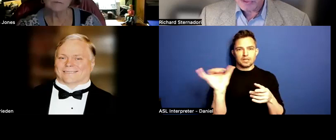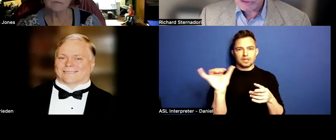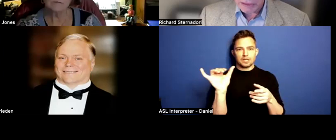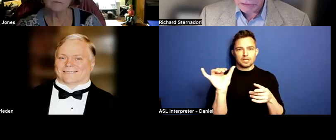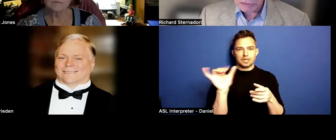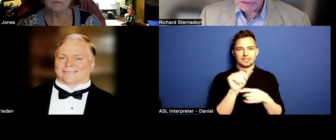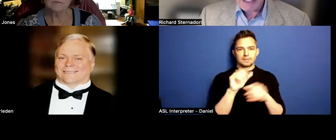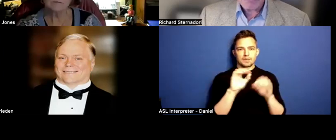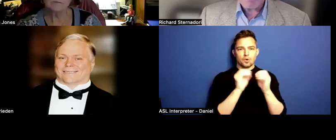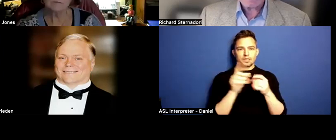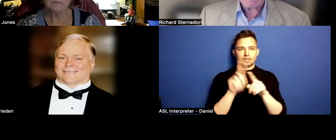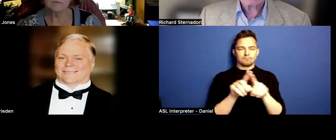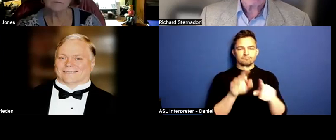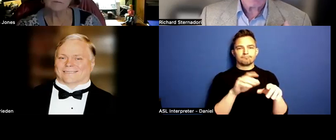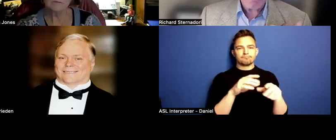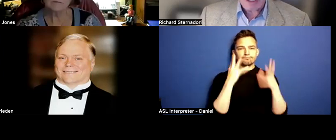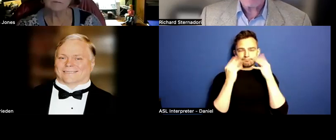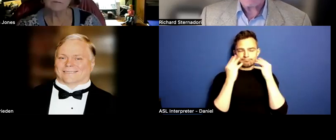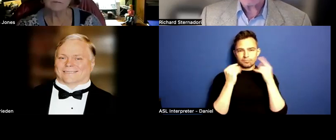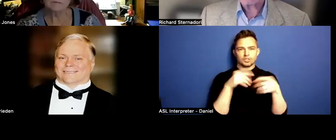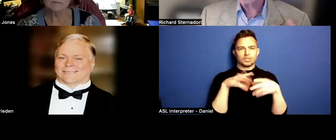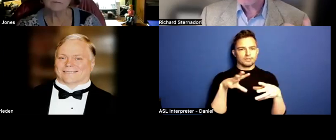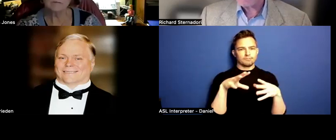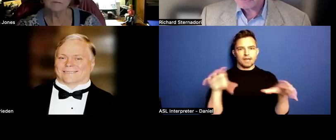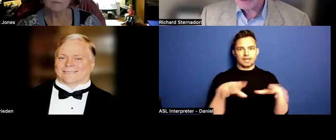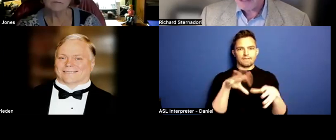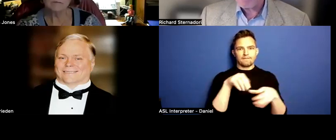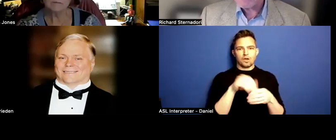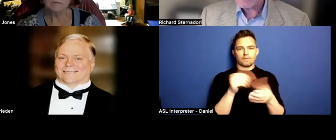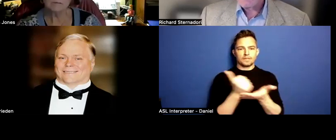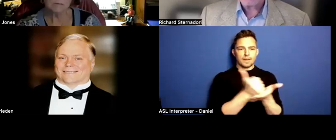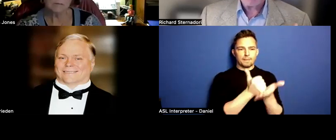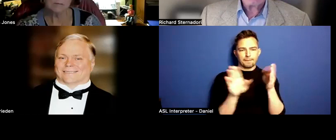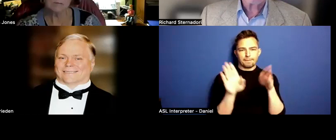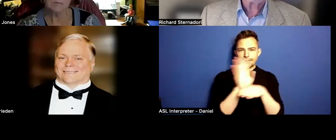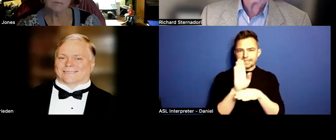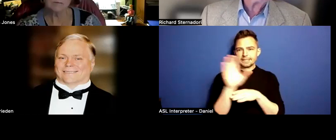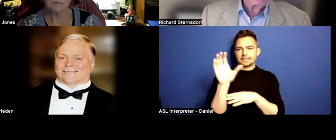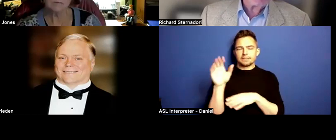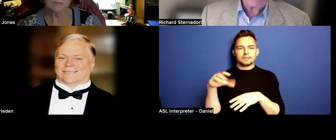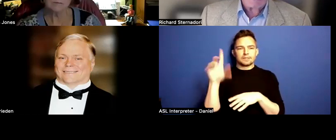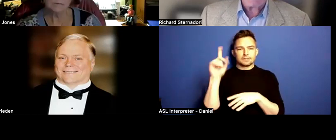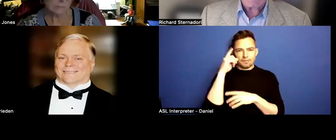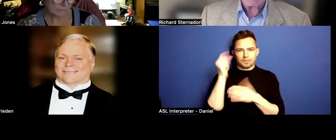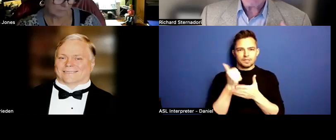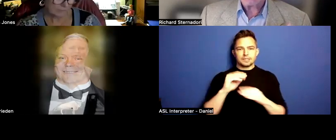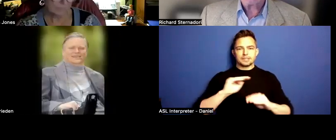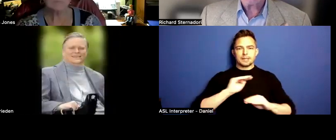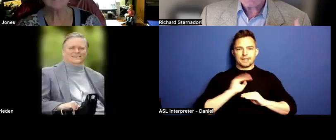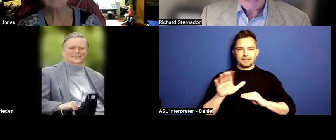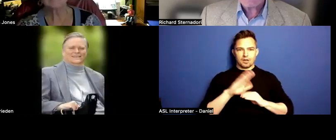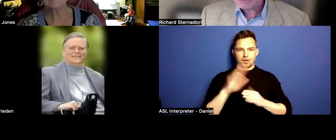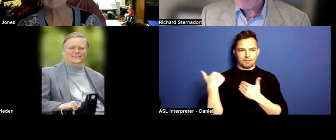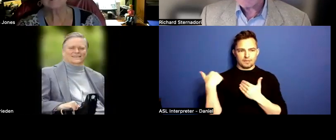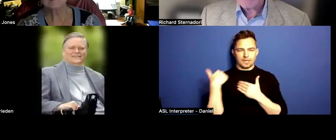disability organizations, and Robin is actively involved in assisting businesses and governments to meet their obligations under the ADA and